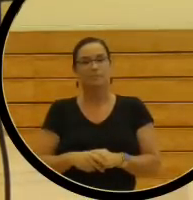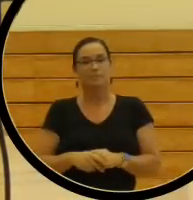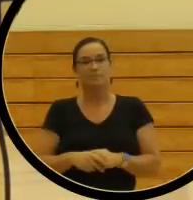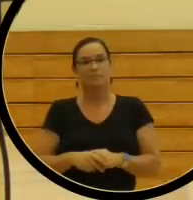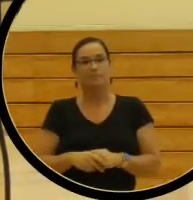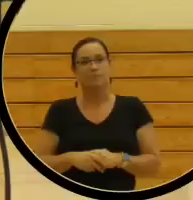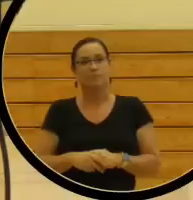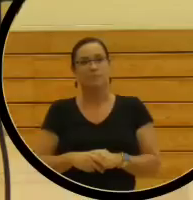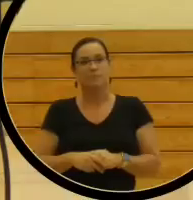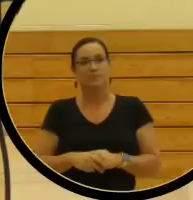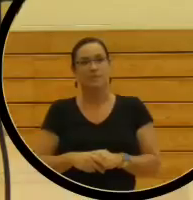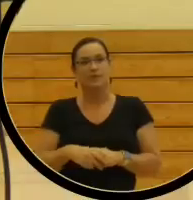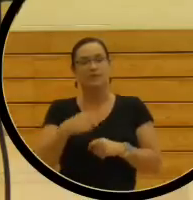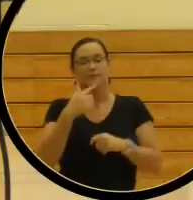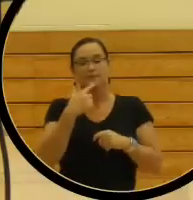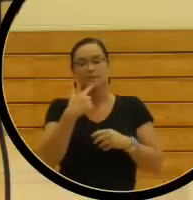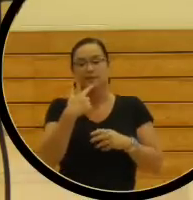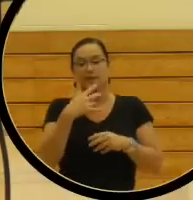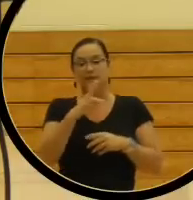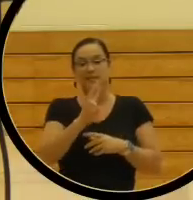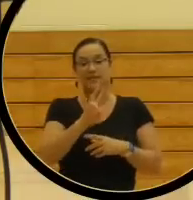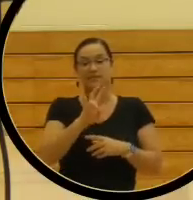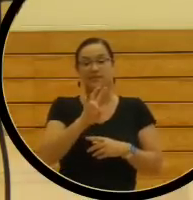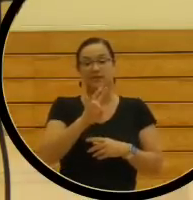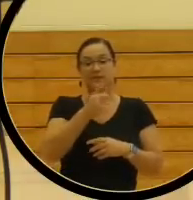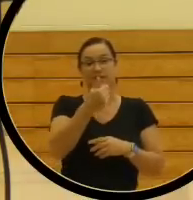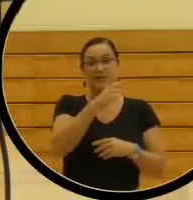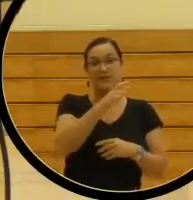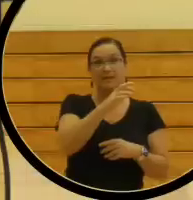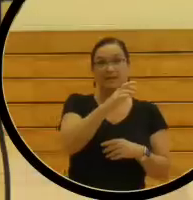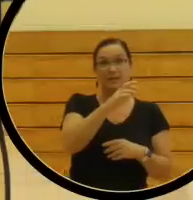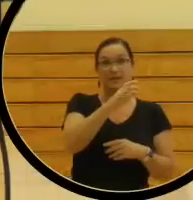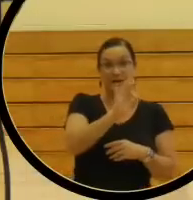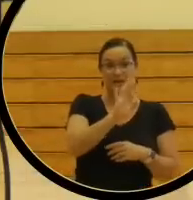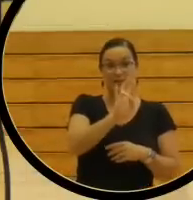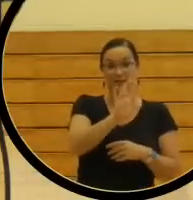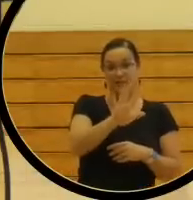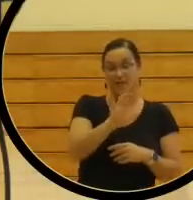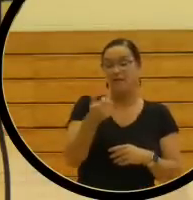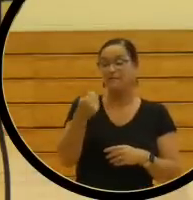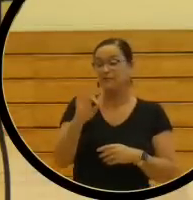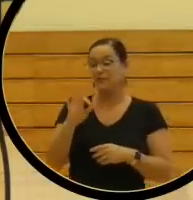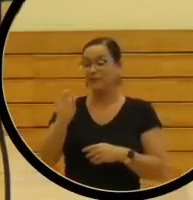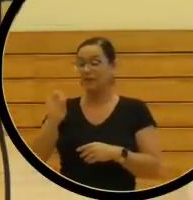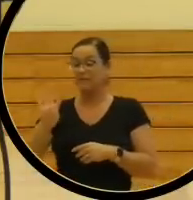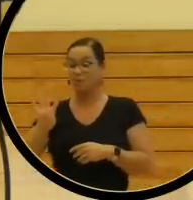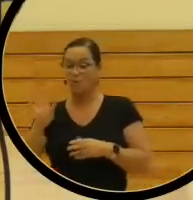As I said, 75 and 84, even though 84 got close to Hilo,